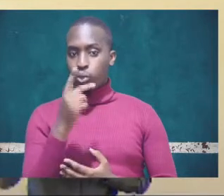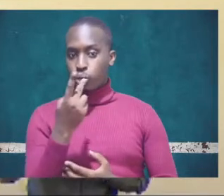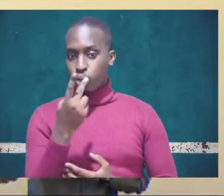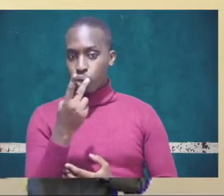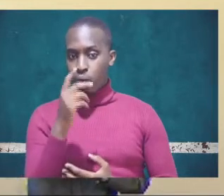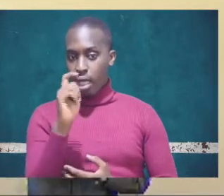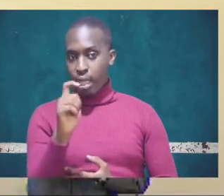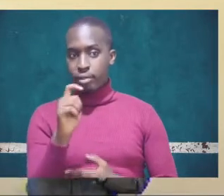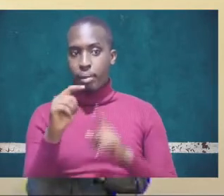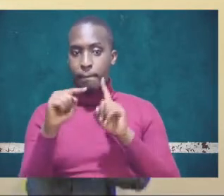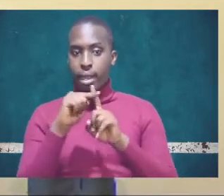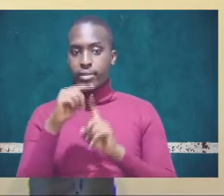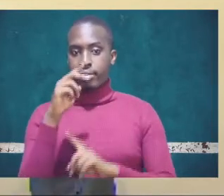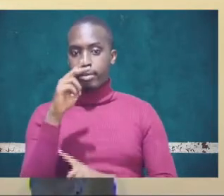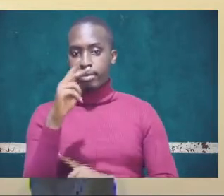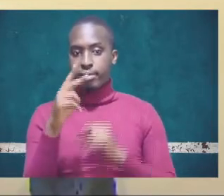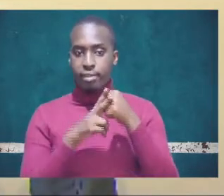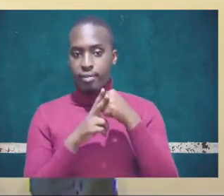2x plus 7